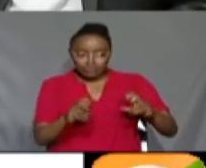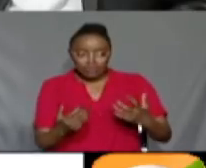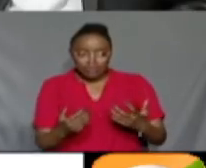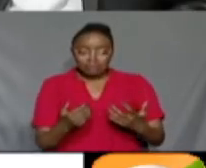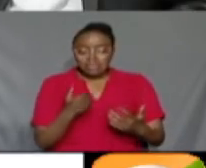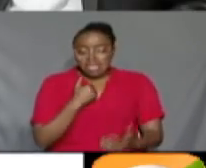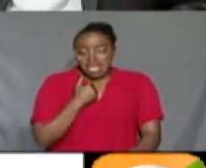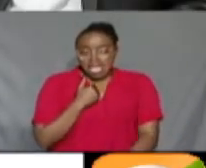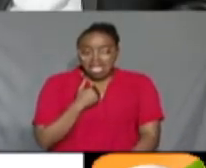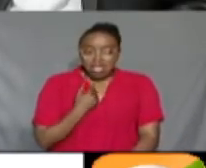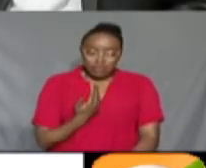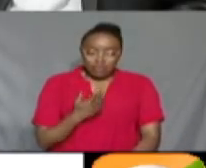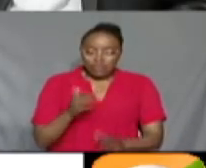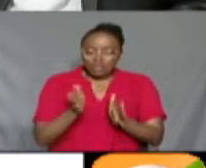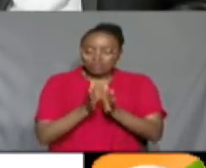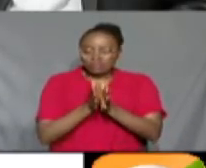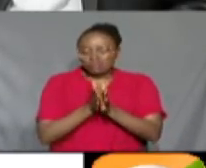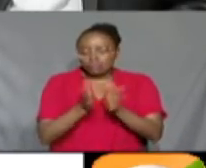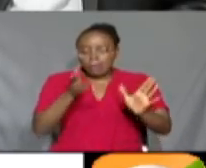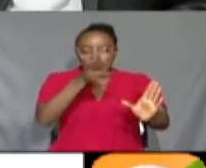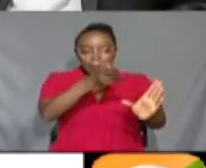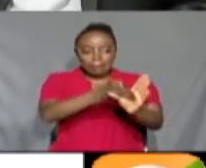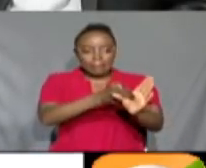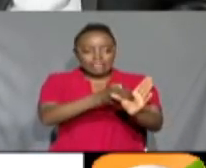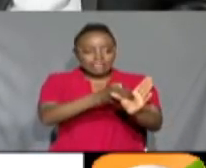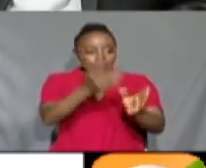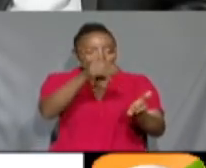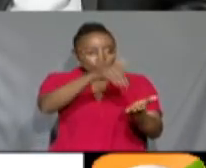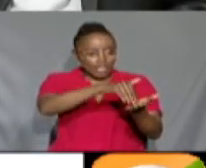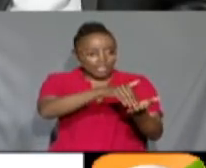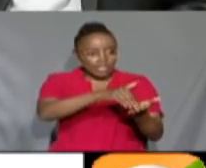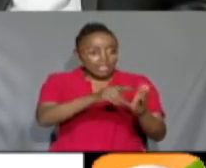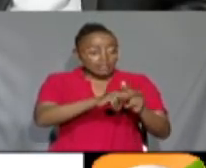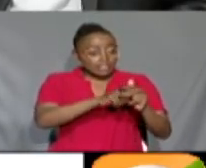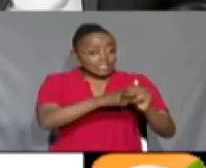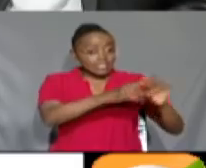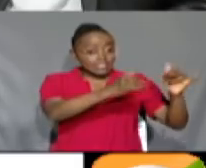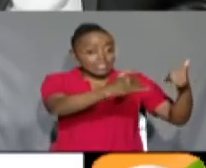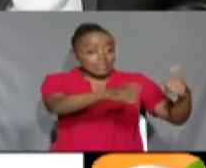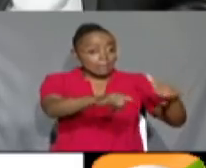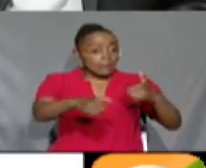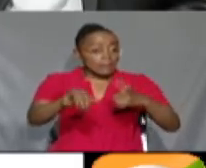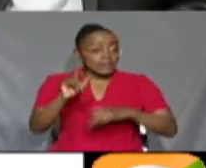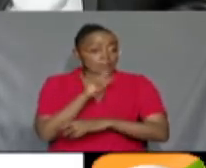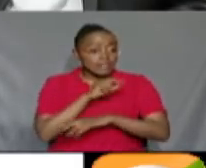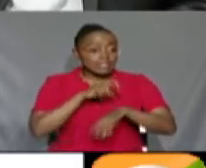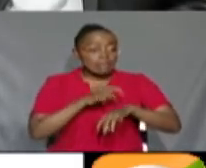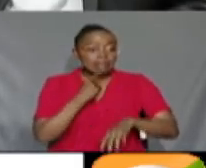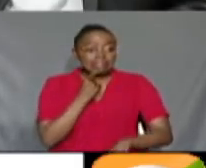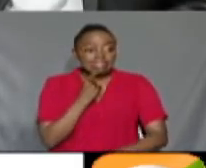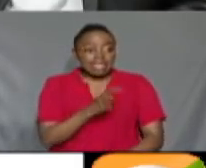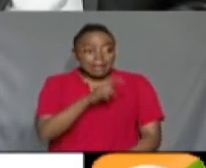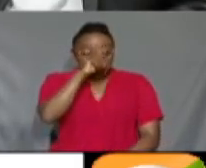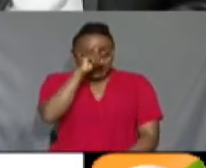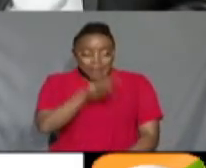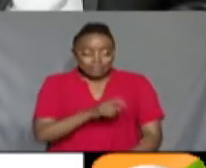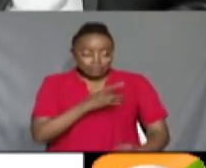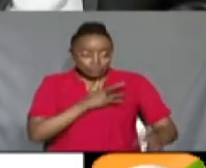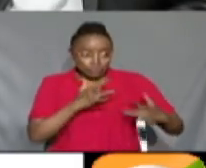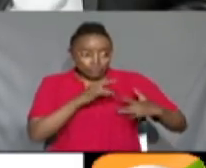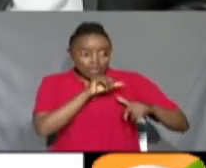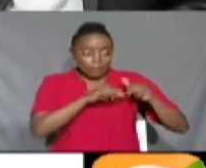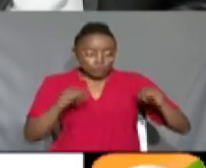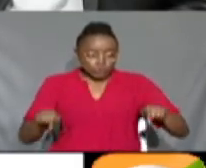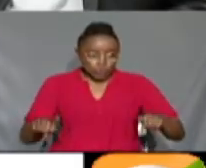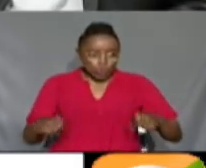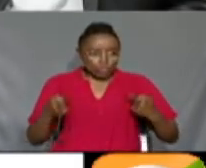not public participation again, we already have started implementing it. When we say that we have to be concerned about the conflict